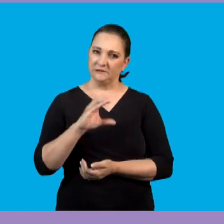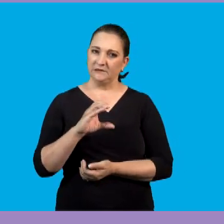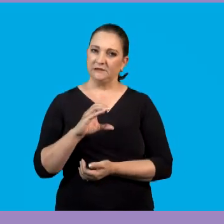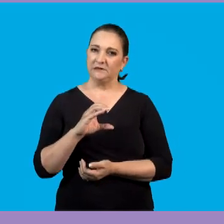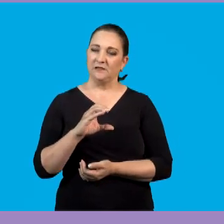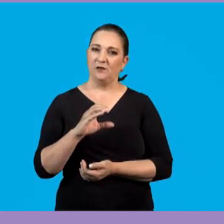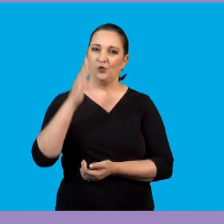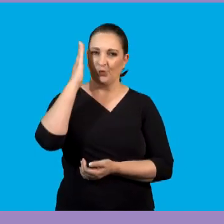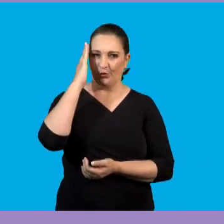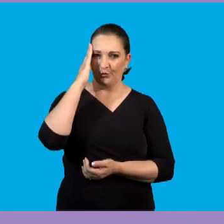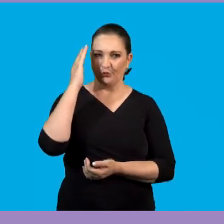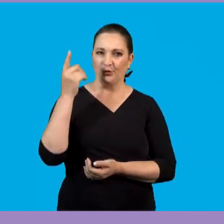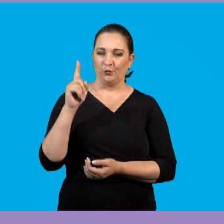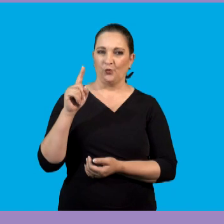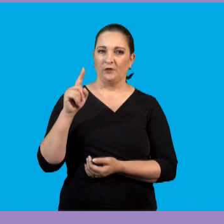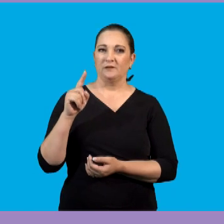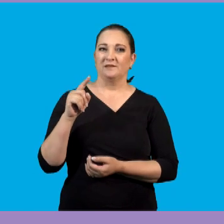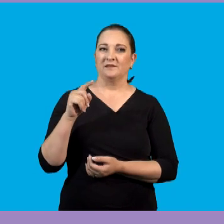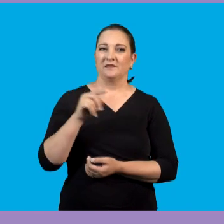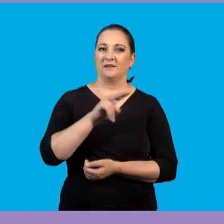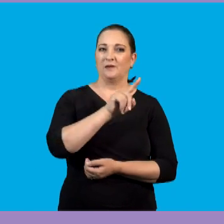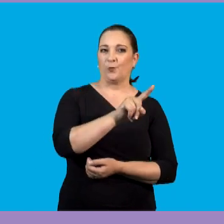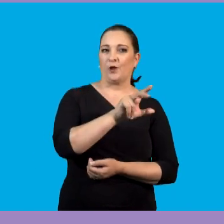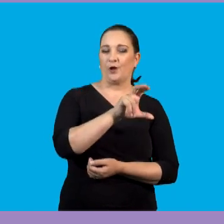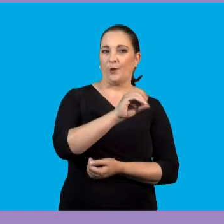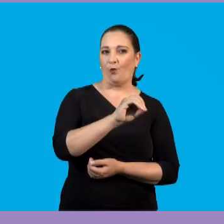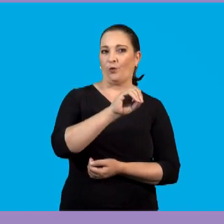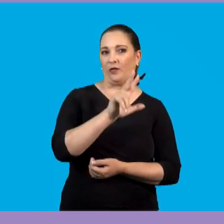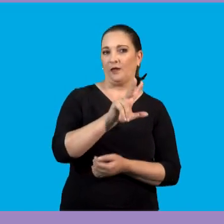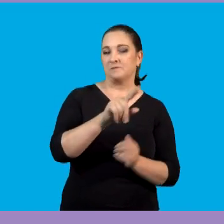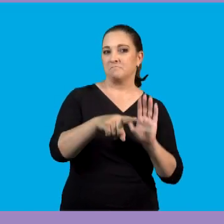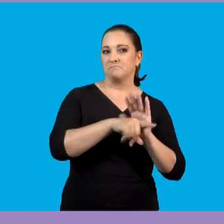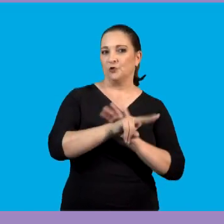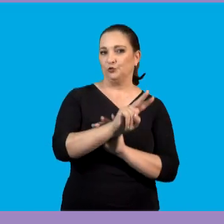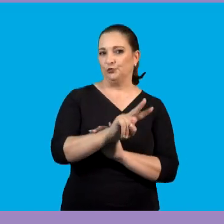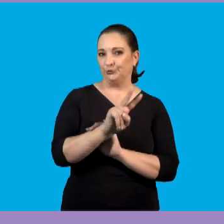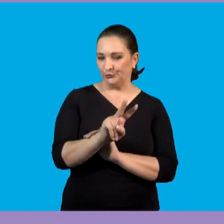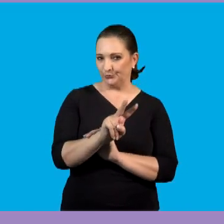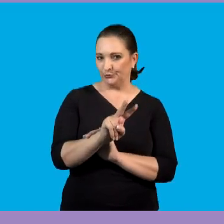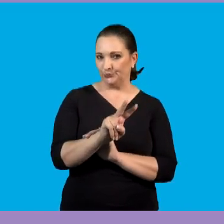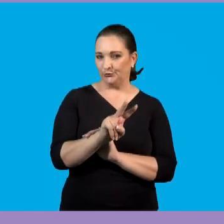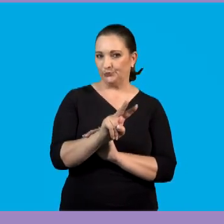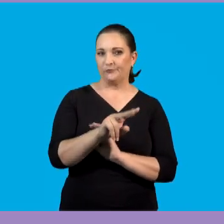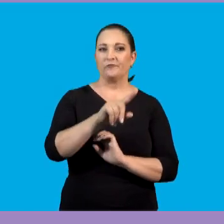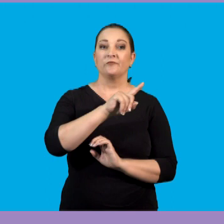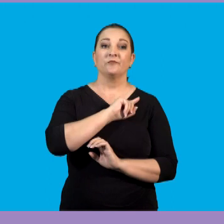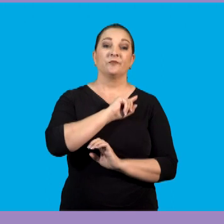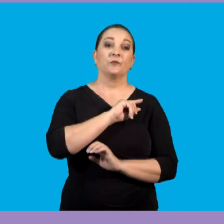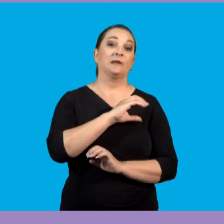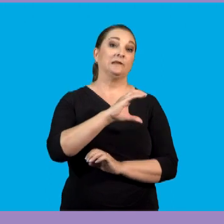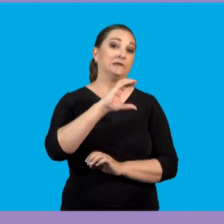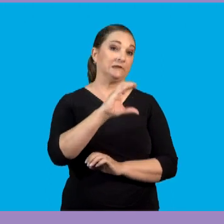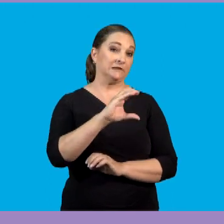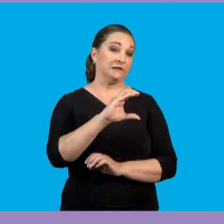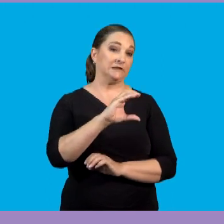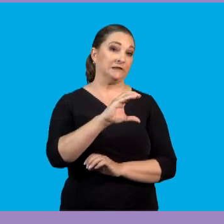be found by using the additive inverse of 22 degrees. So this means that angle C